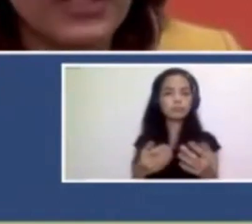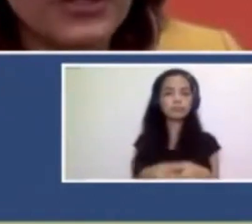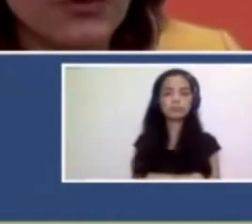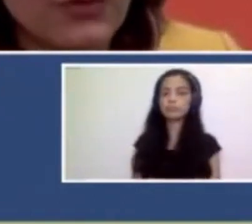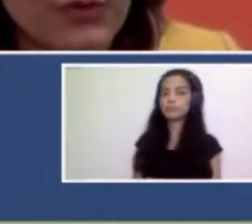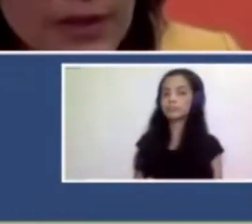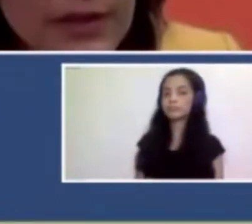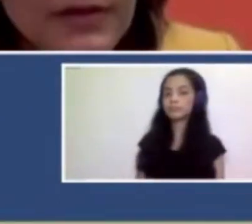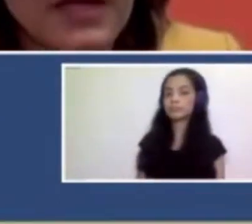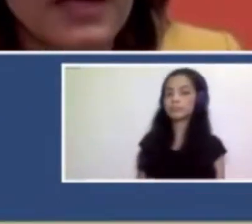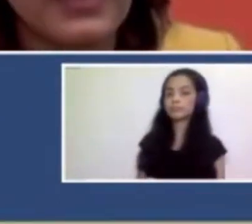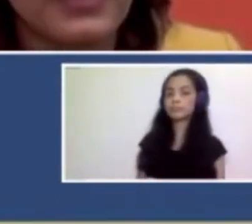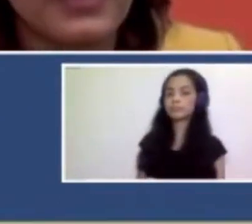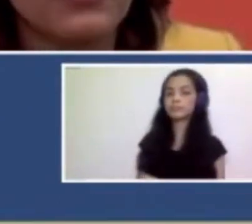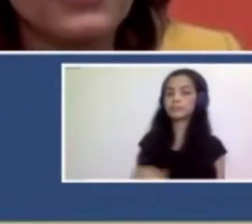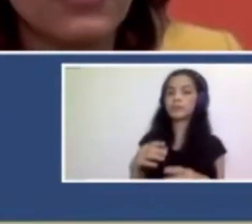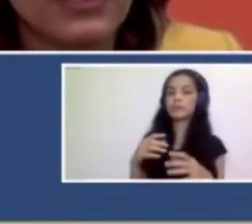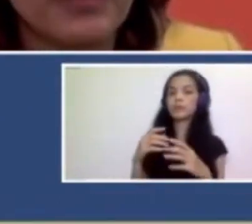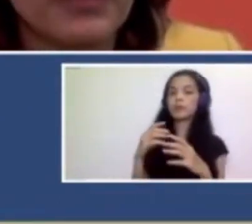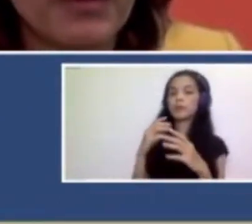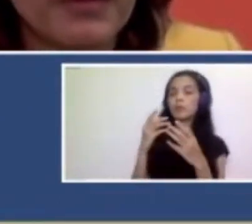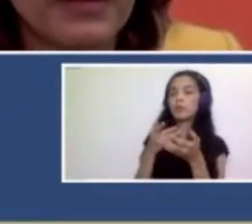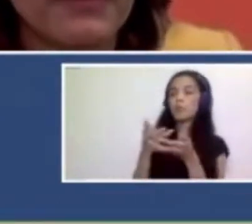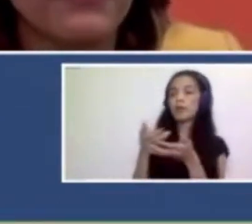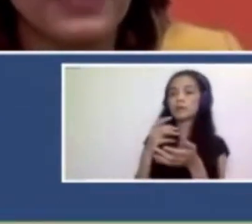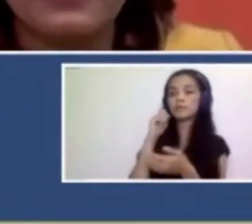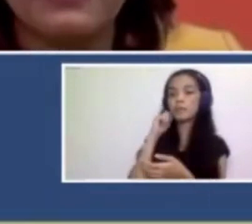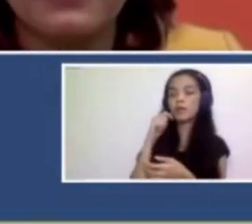Communication with women, it was only a problem if